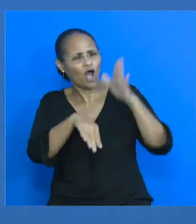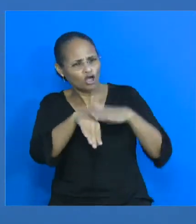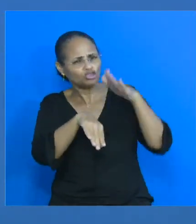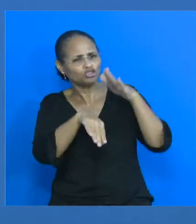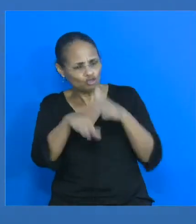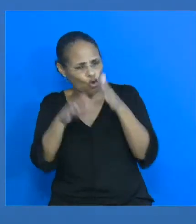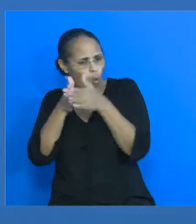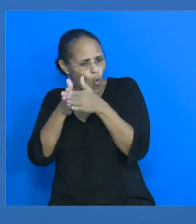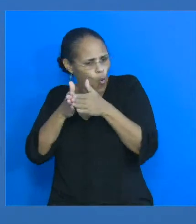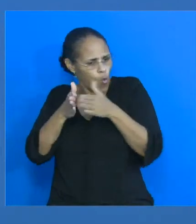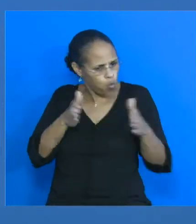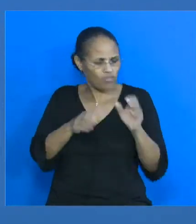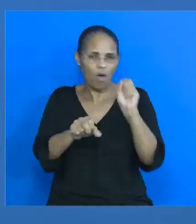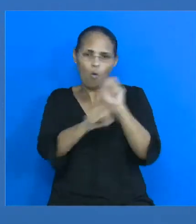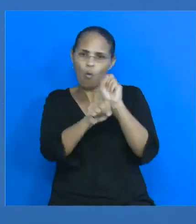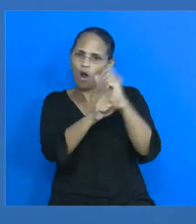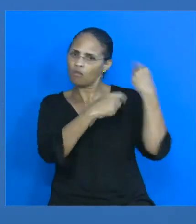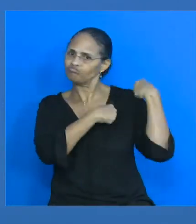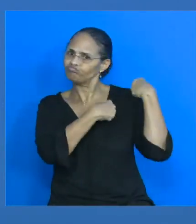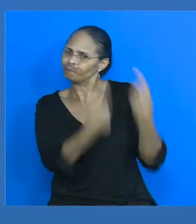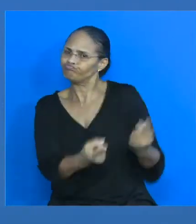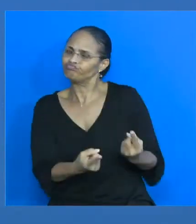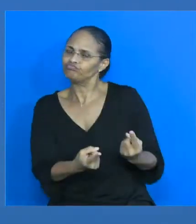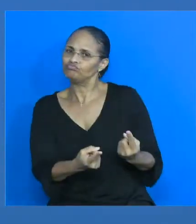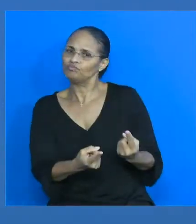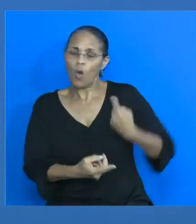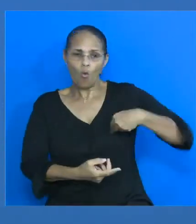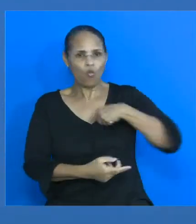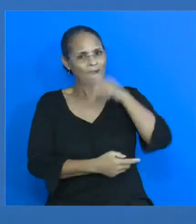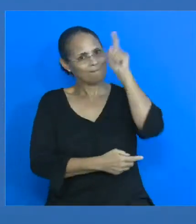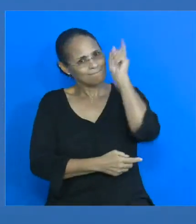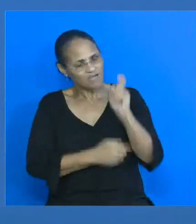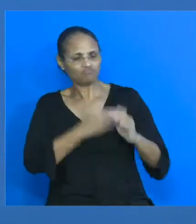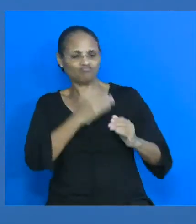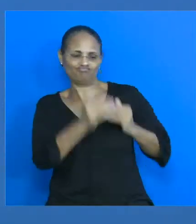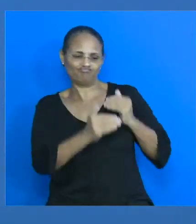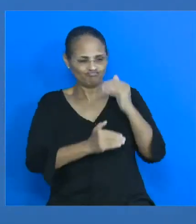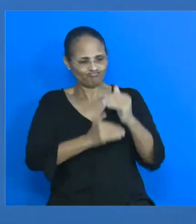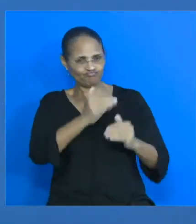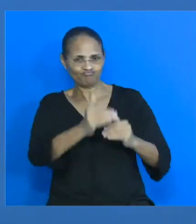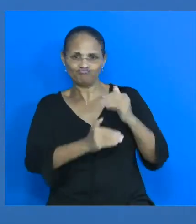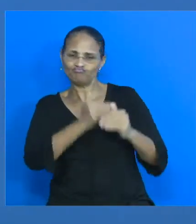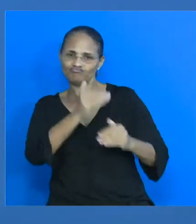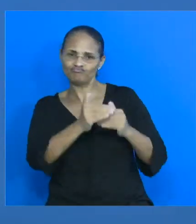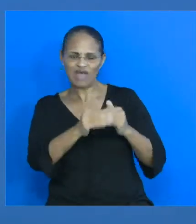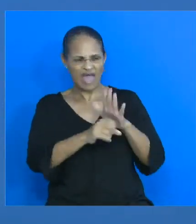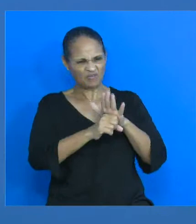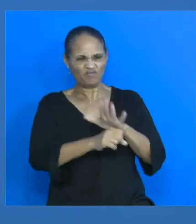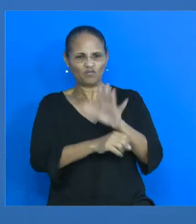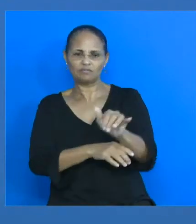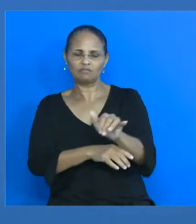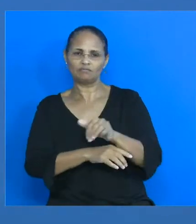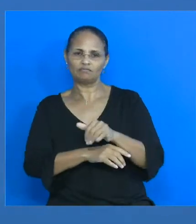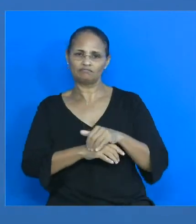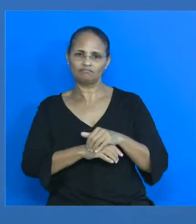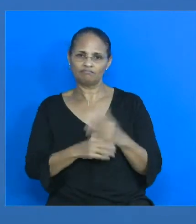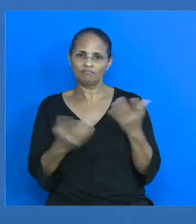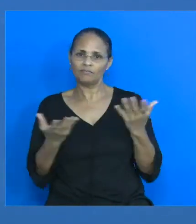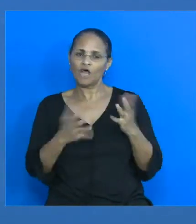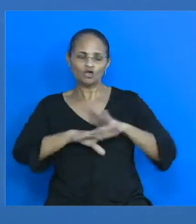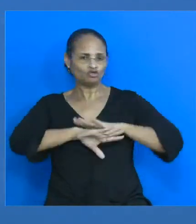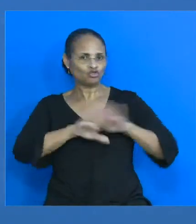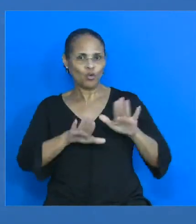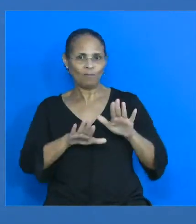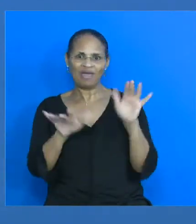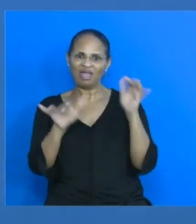out that have worked for us, and we must continue to follow and enforce those. And don't